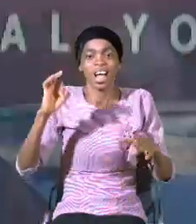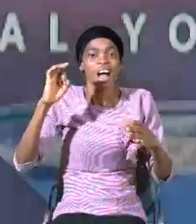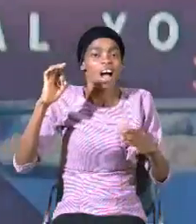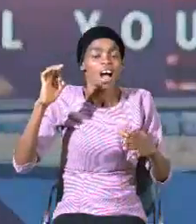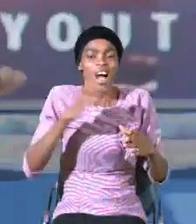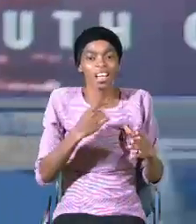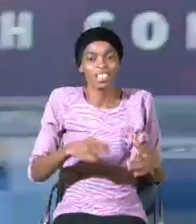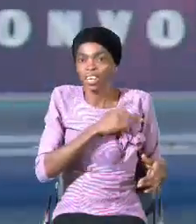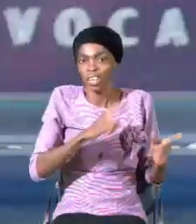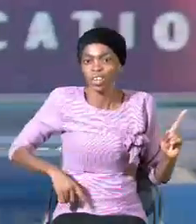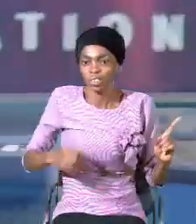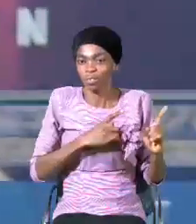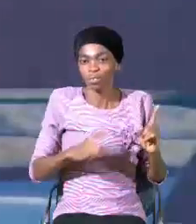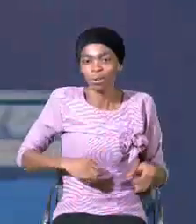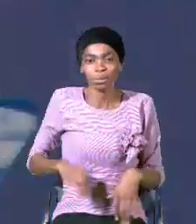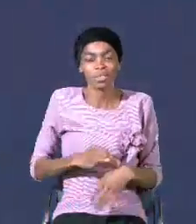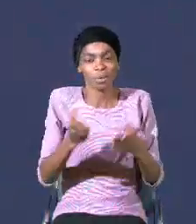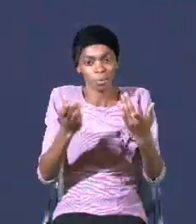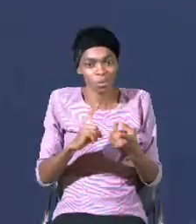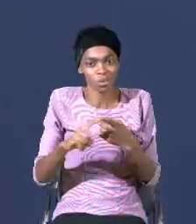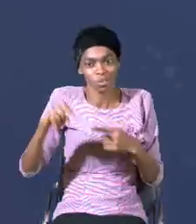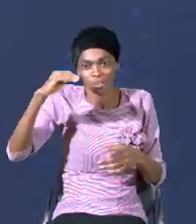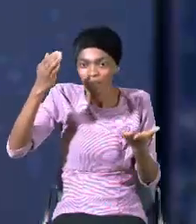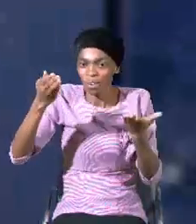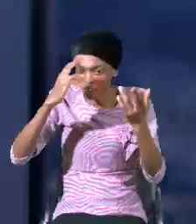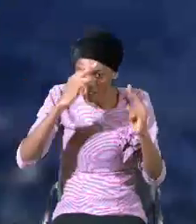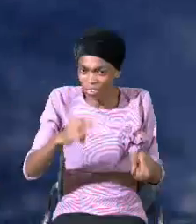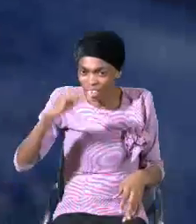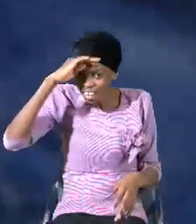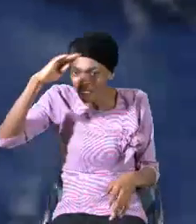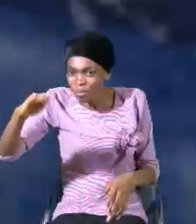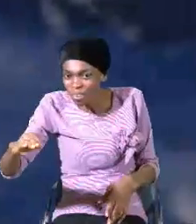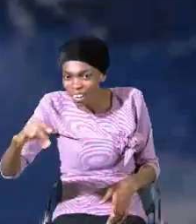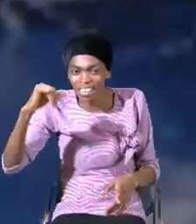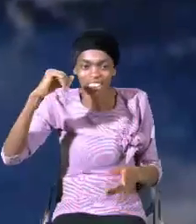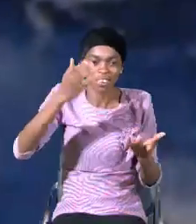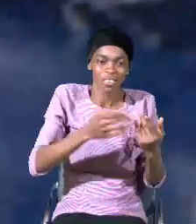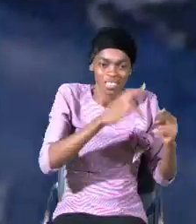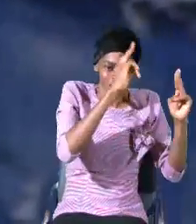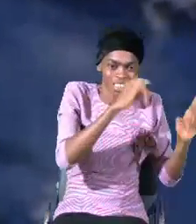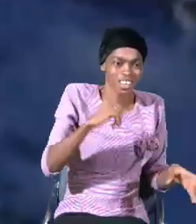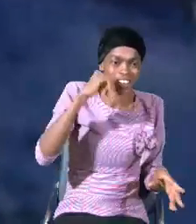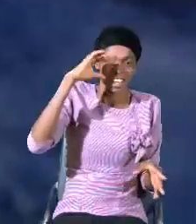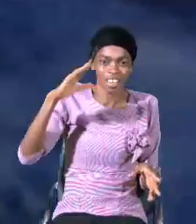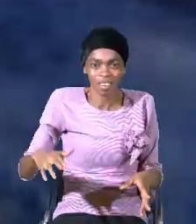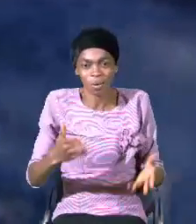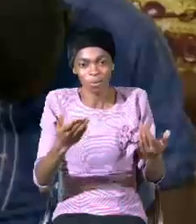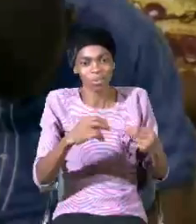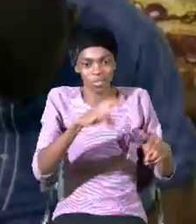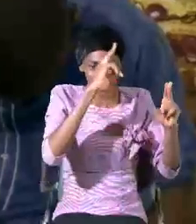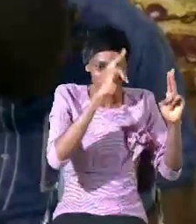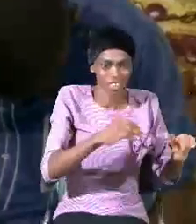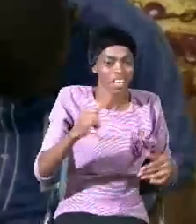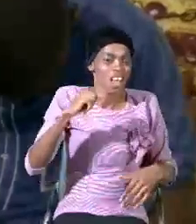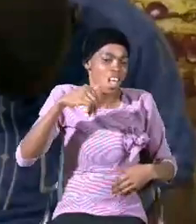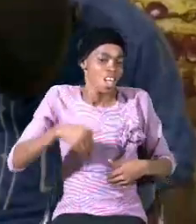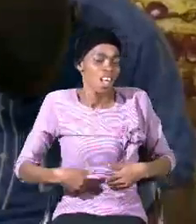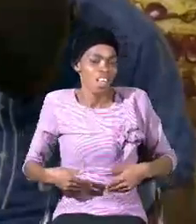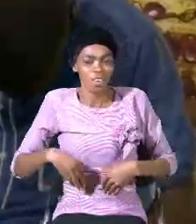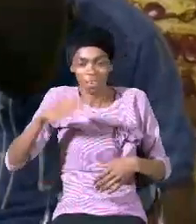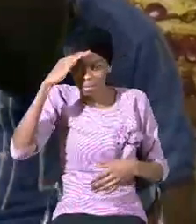earth. I want to honor a boy. I want to honor a girl. I want to honor a young man, a young woman. I want